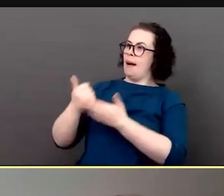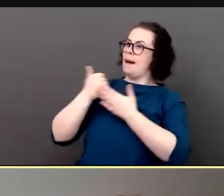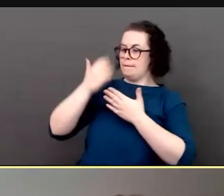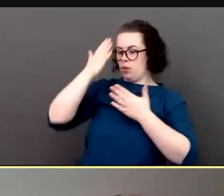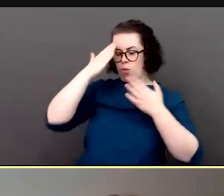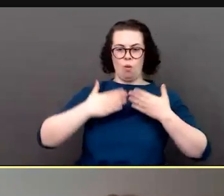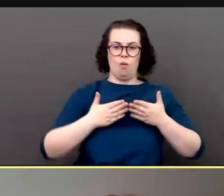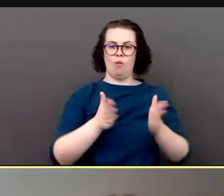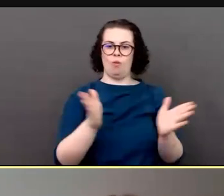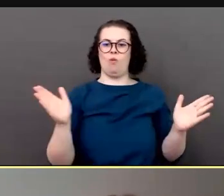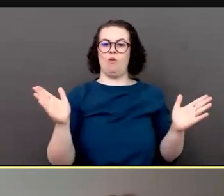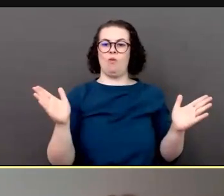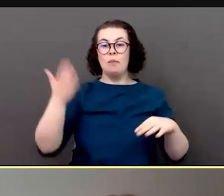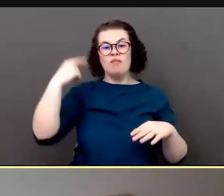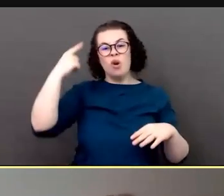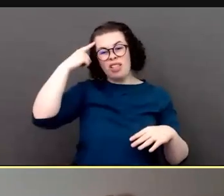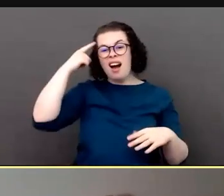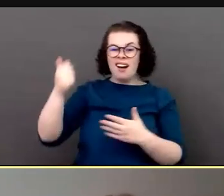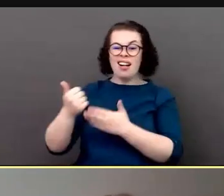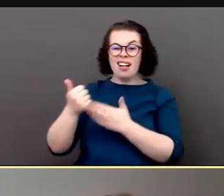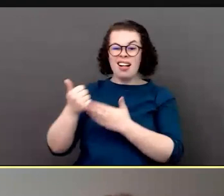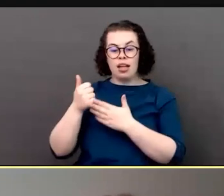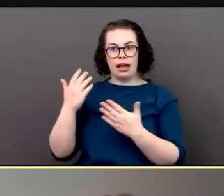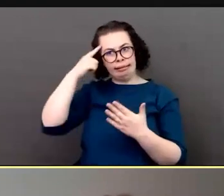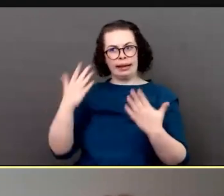initially thought. I have seen the